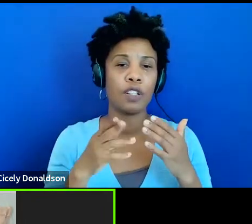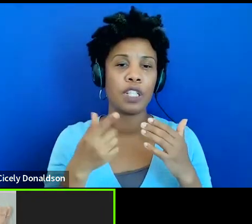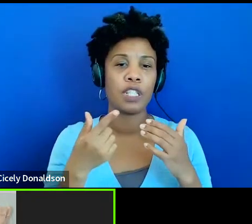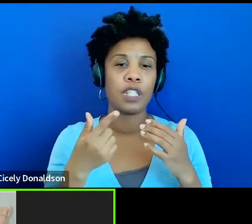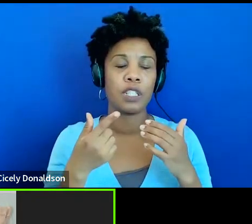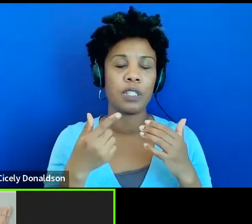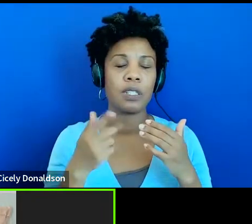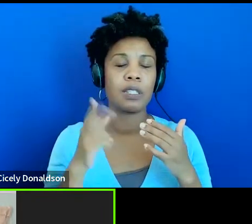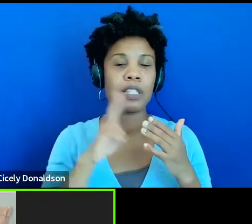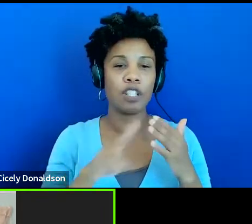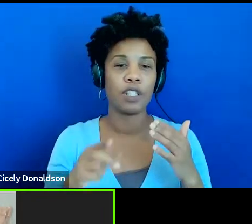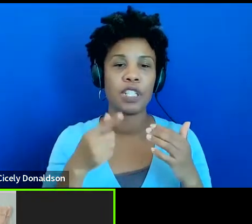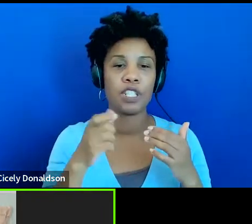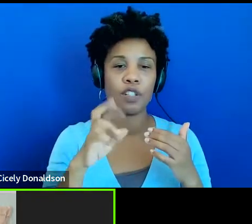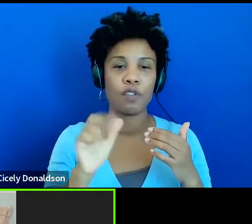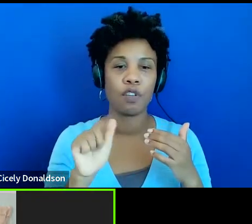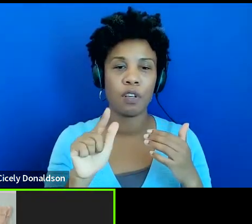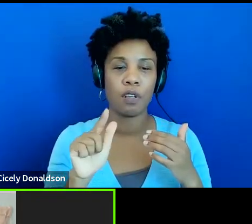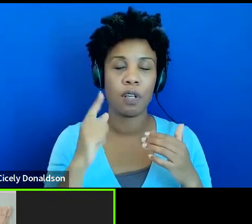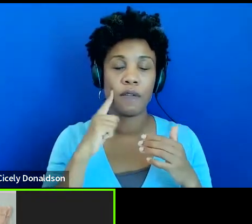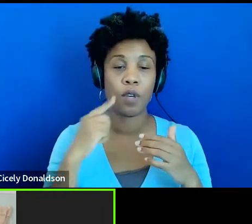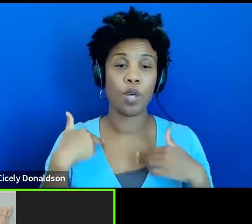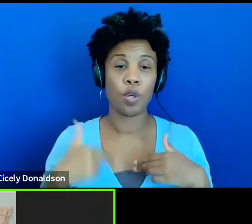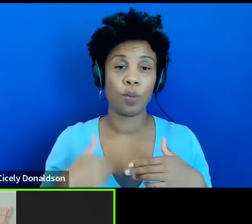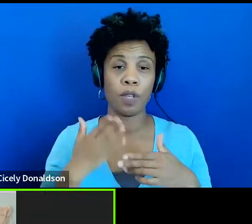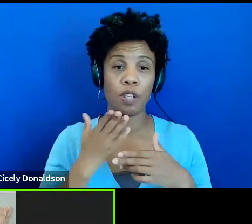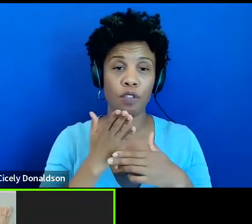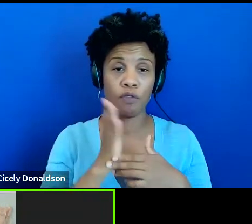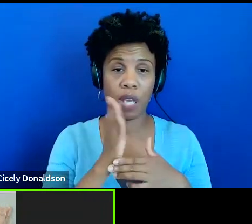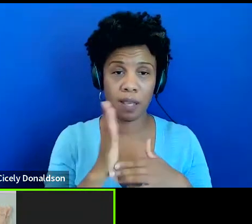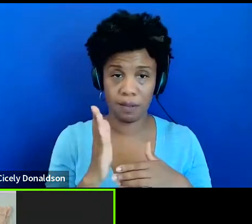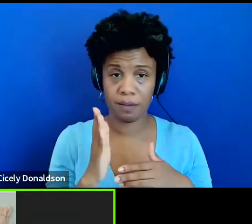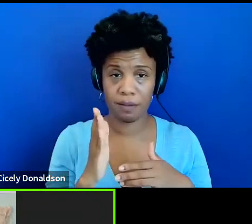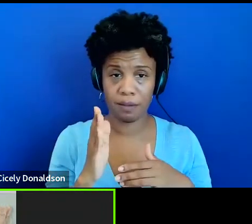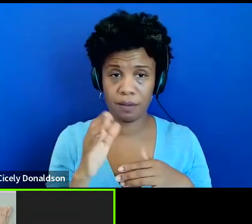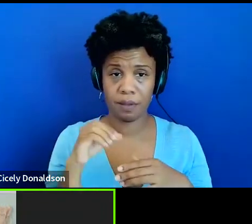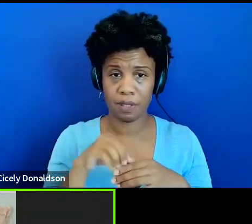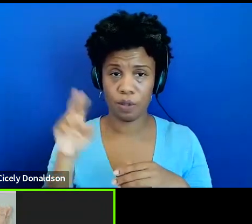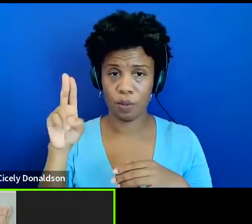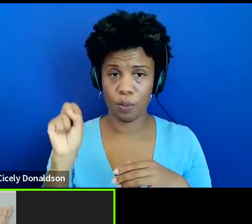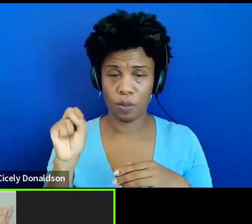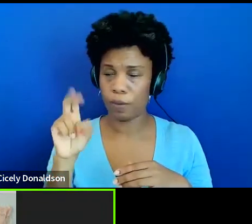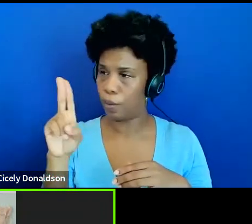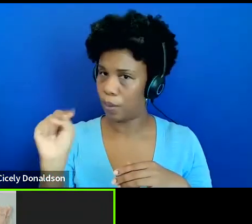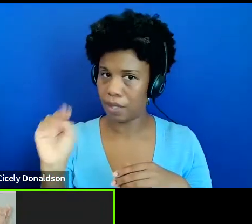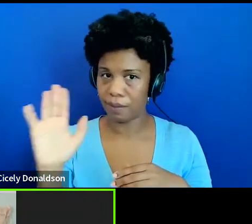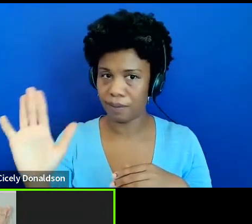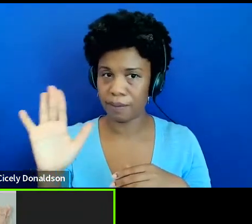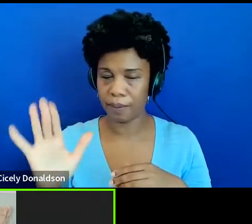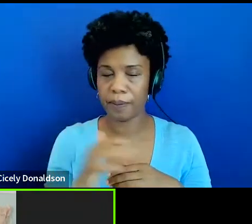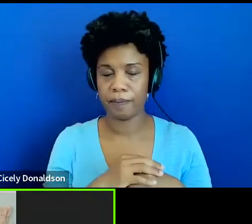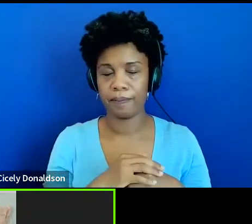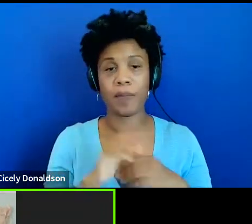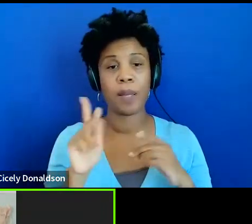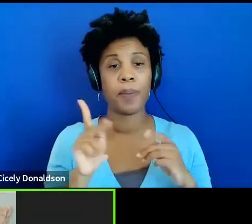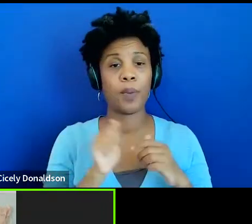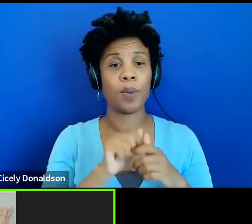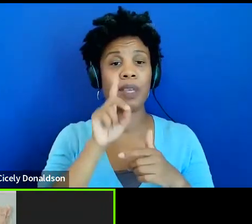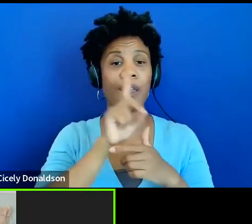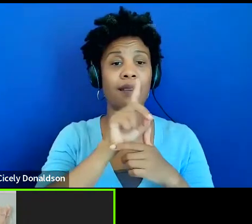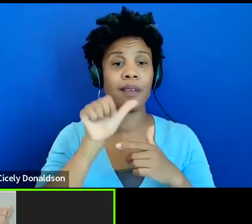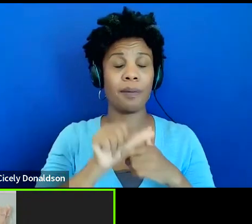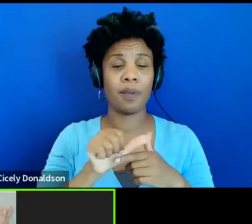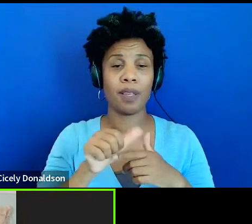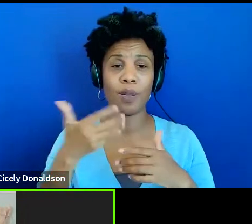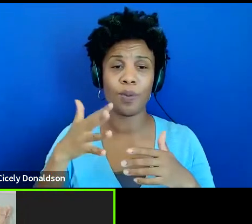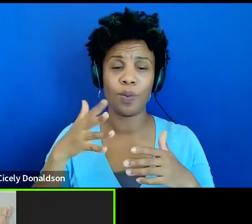UN. Persons with disabilities are among the most adversely impacted by the pandemic, with